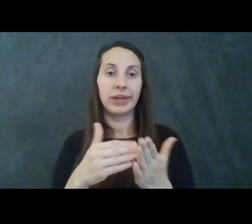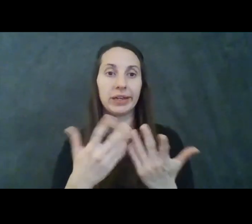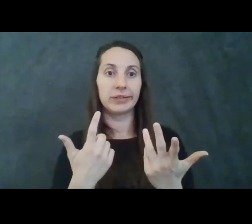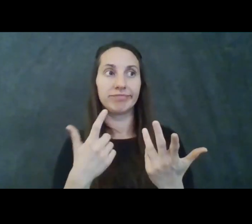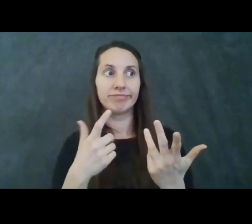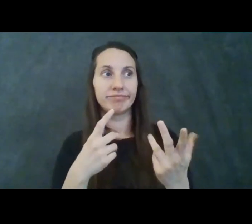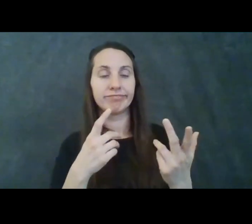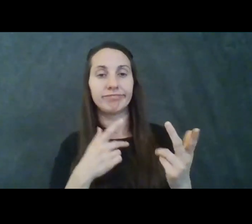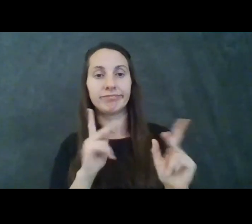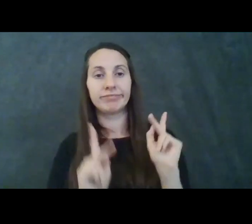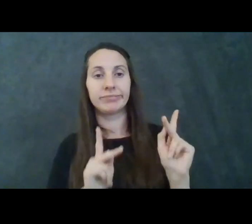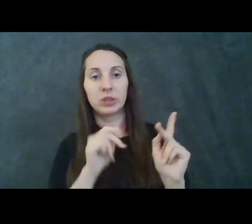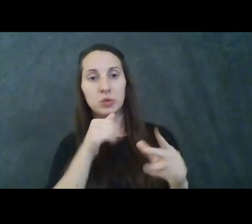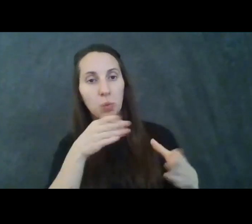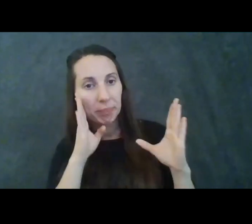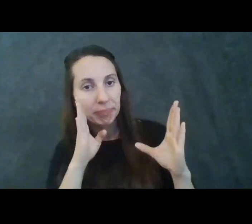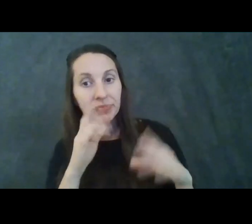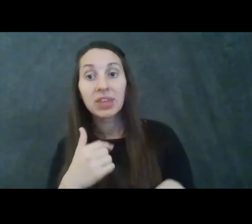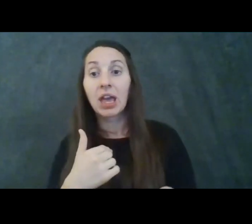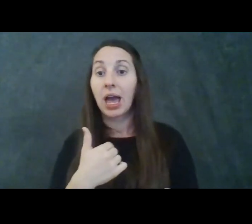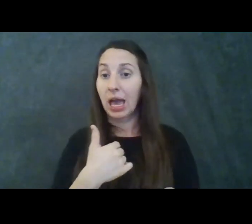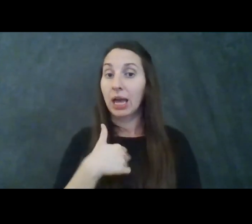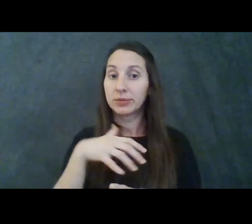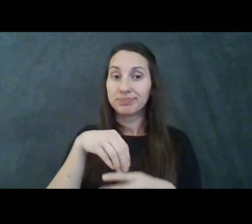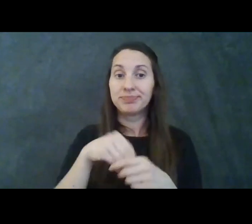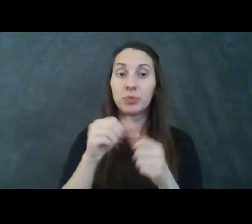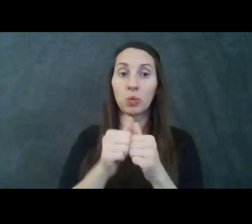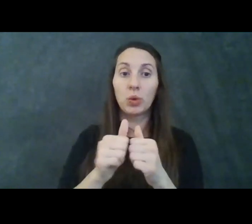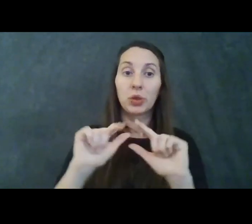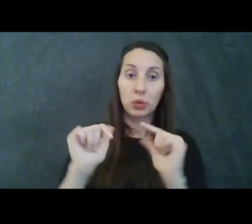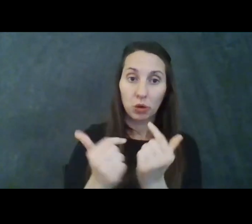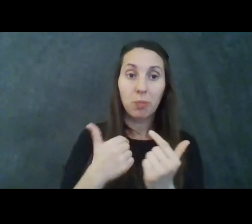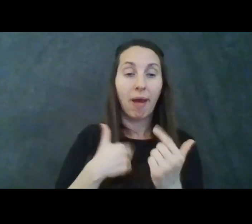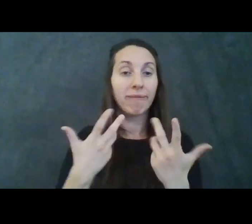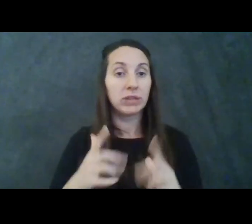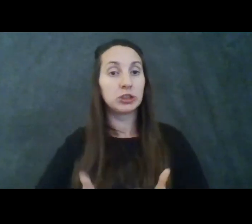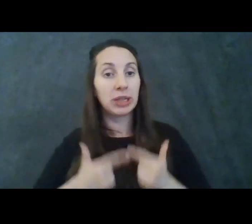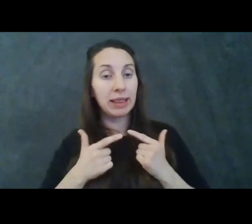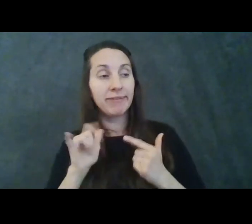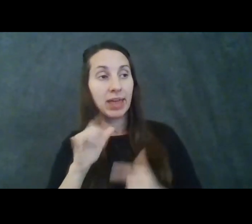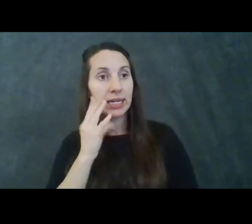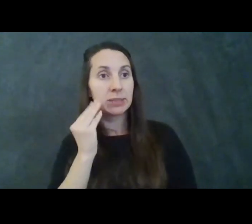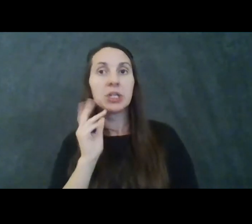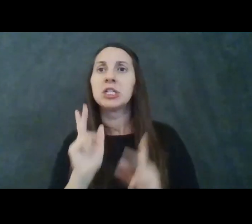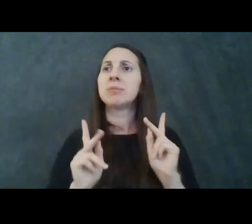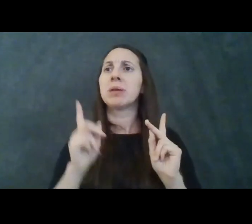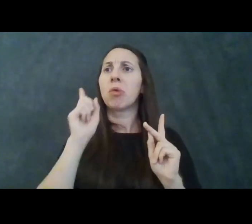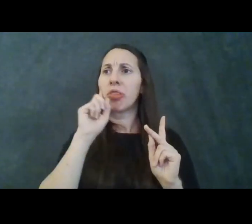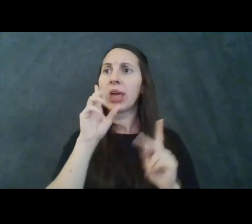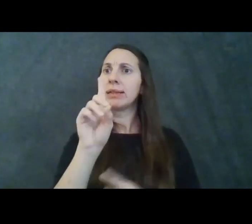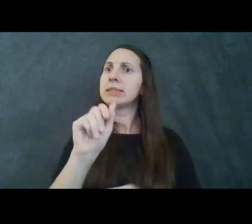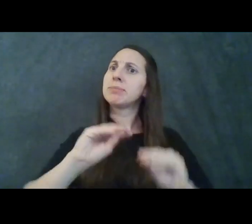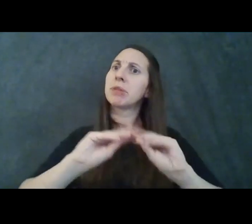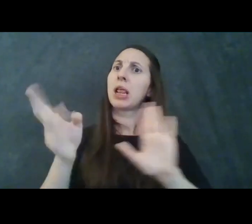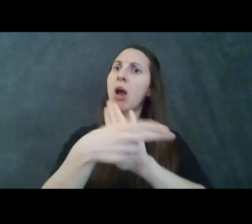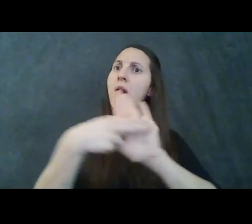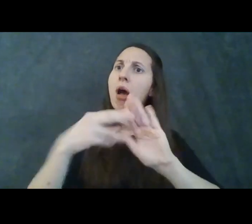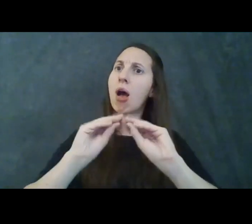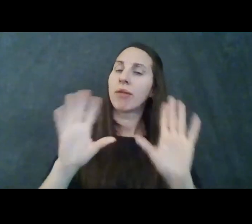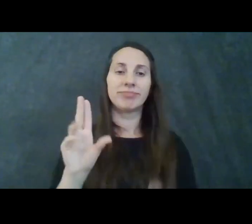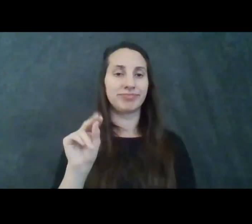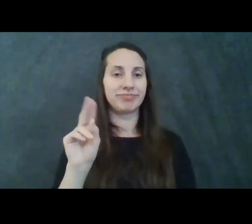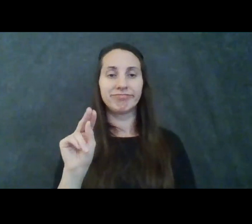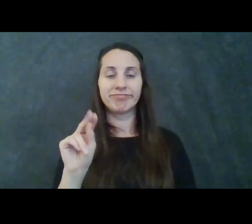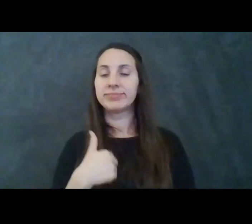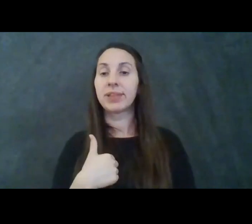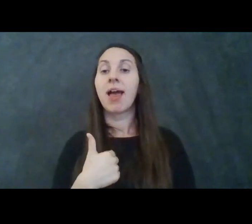this experience. A lot of people believe you can always see a disability, but that's not always the case. Additionally, I live and work in a